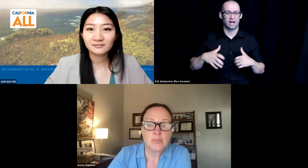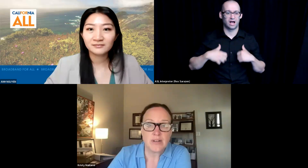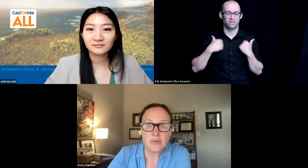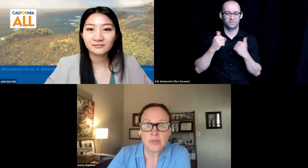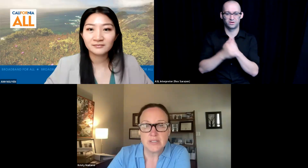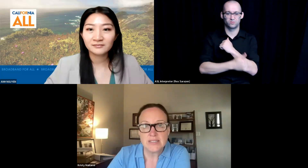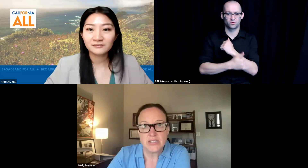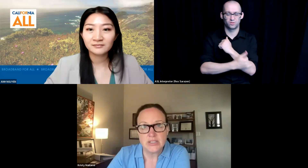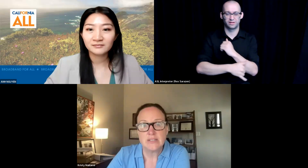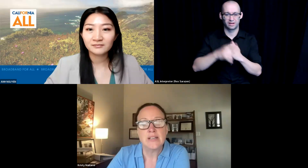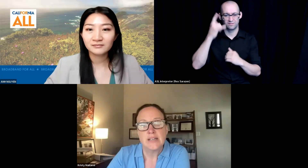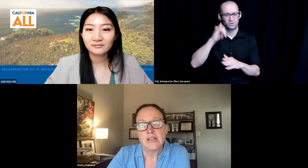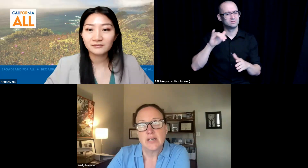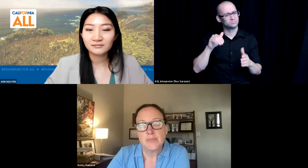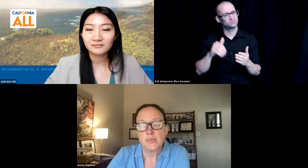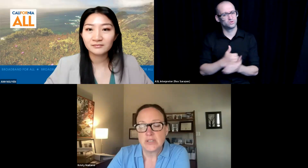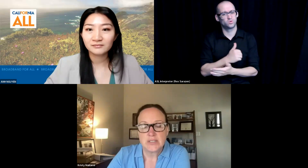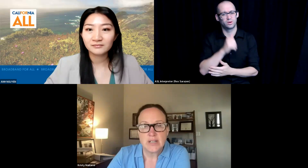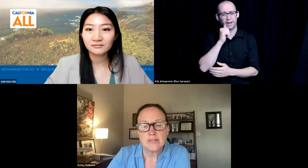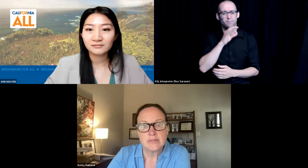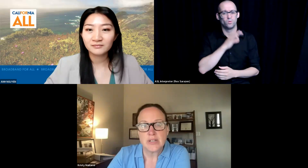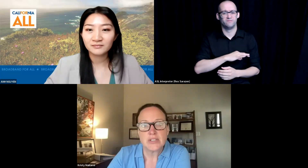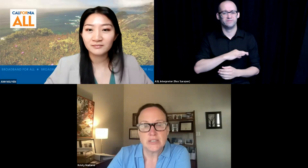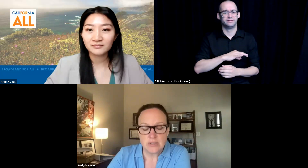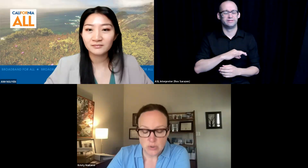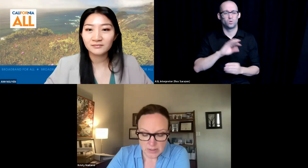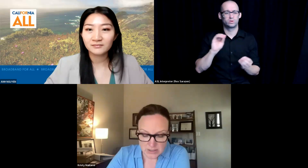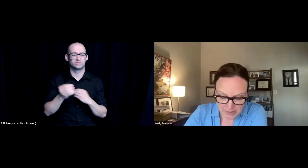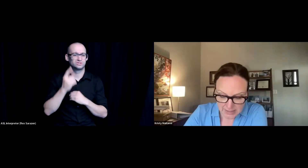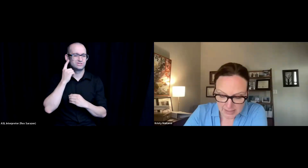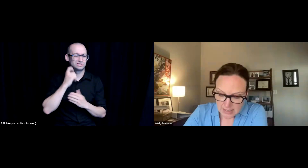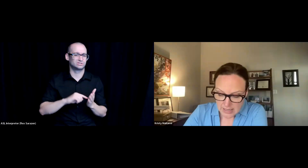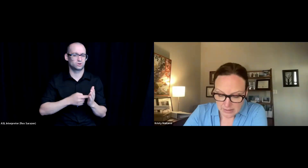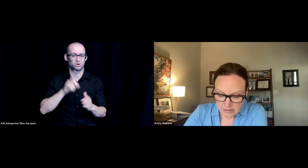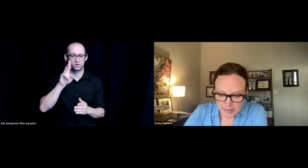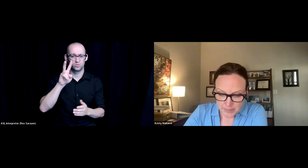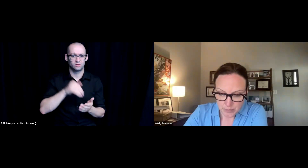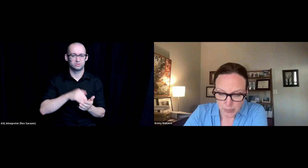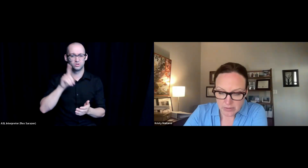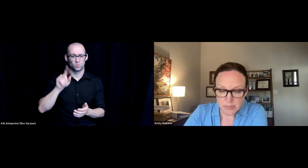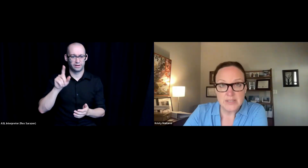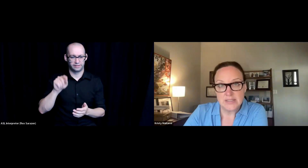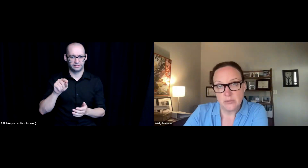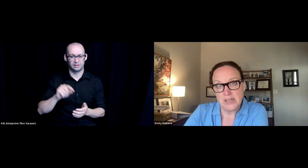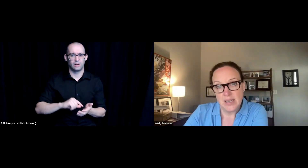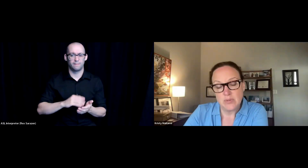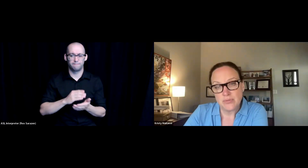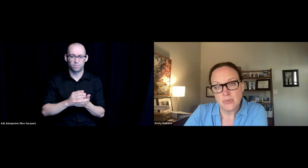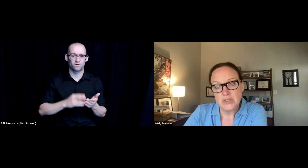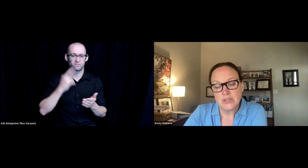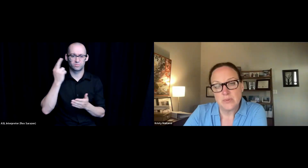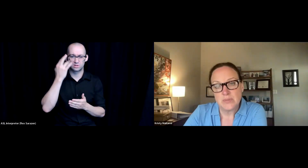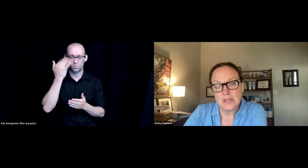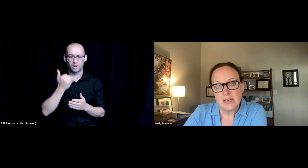new nonprofit organization. We just got launched in 2020. And part of the reason that we came